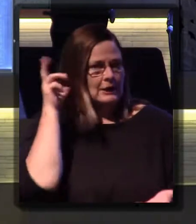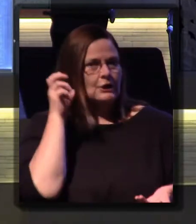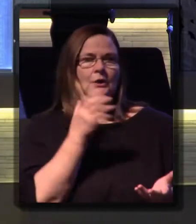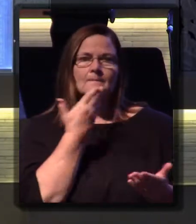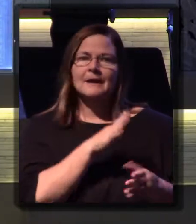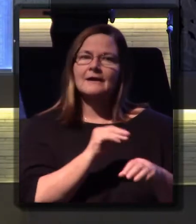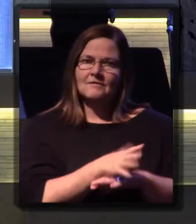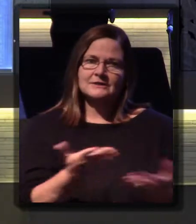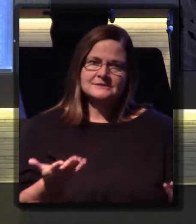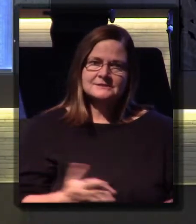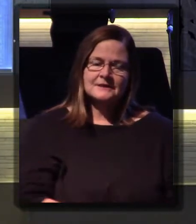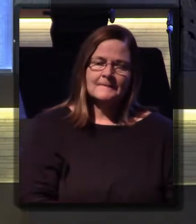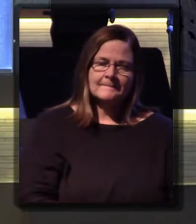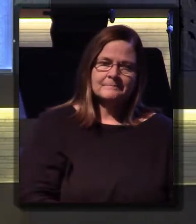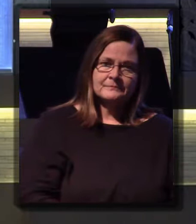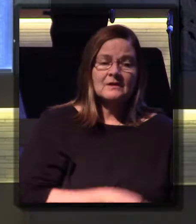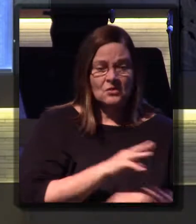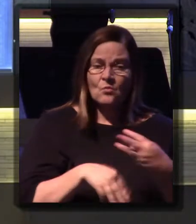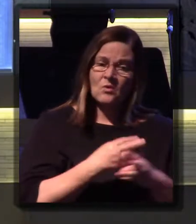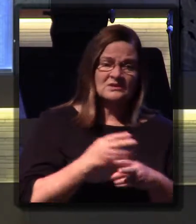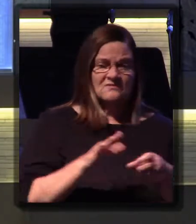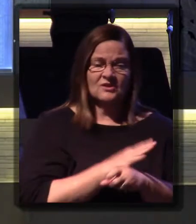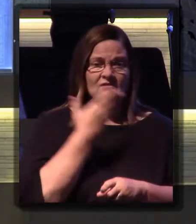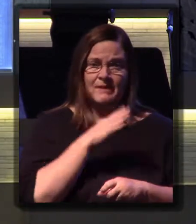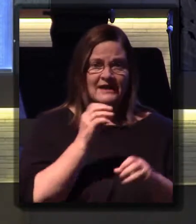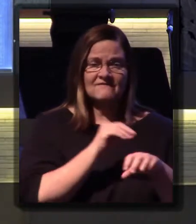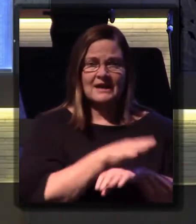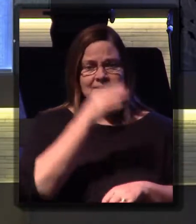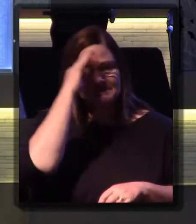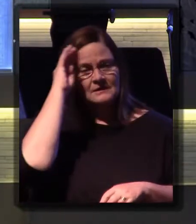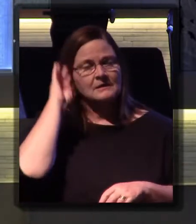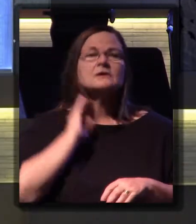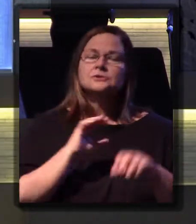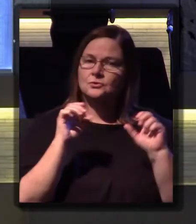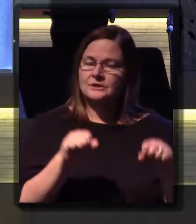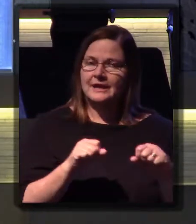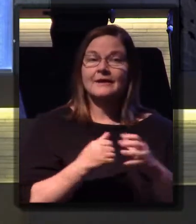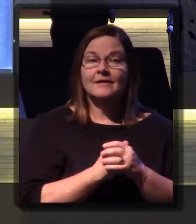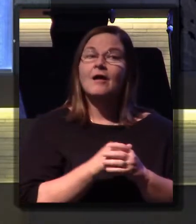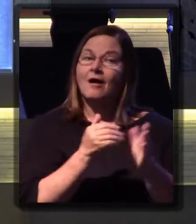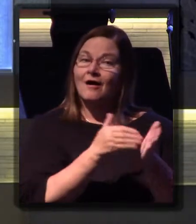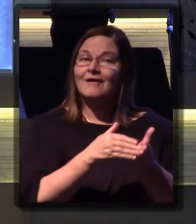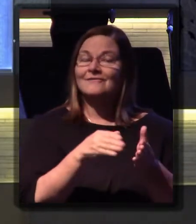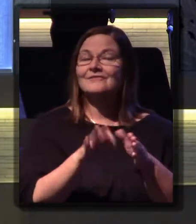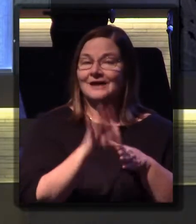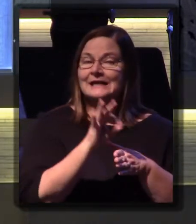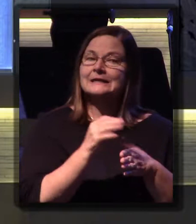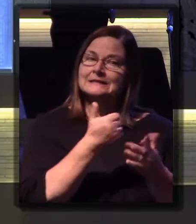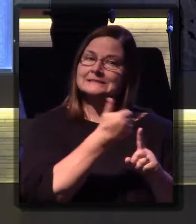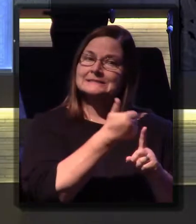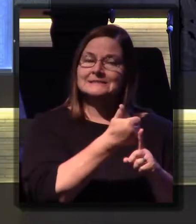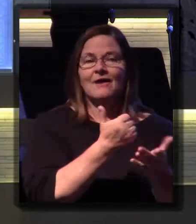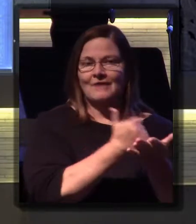how easy is it for any of us to listen to bad advice? The world is full of bad